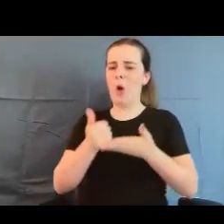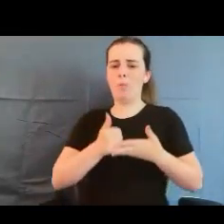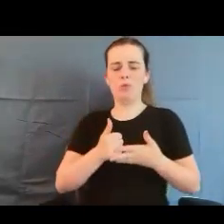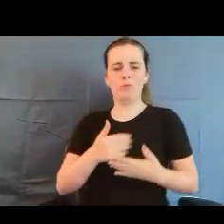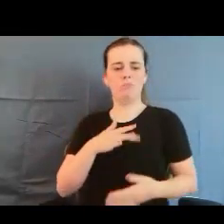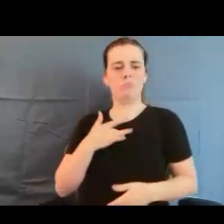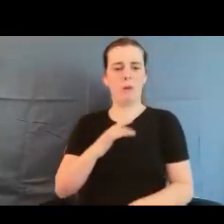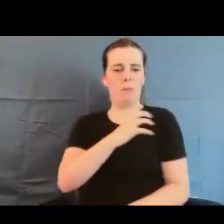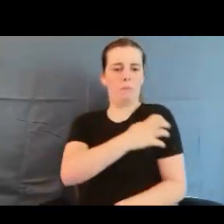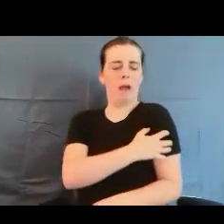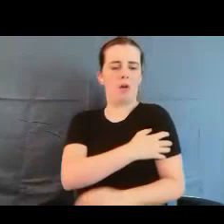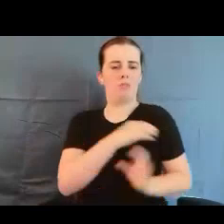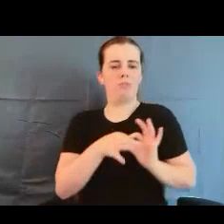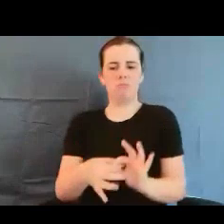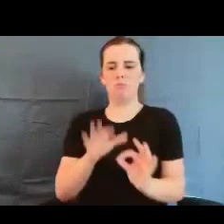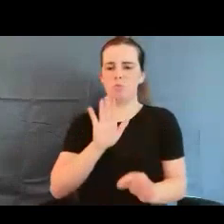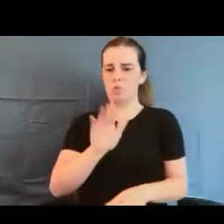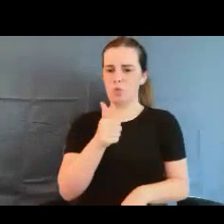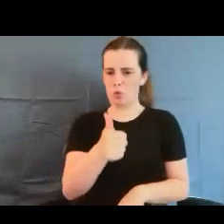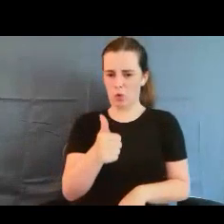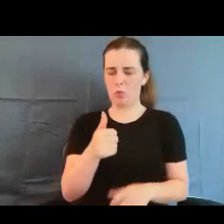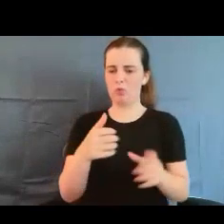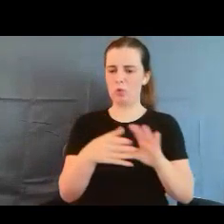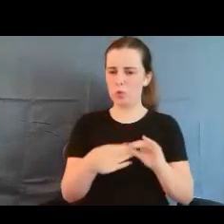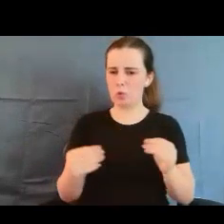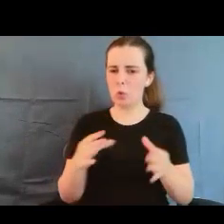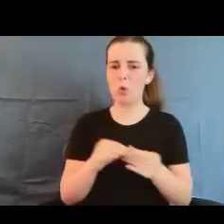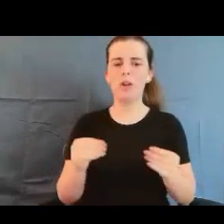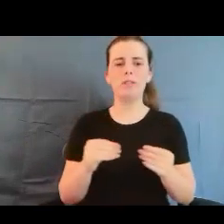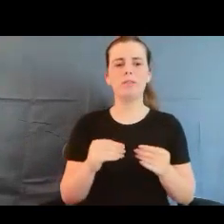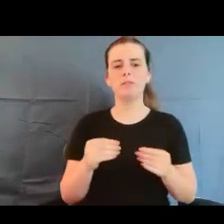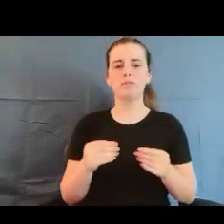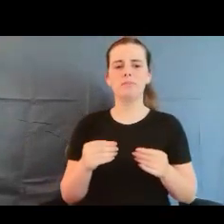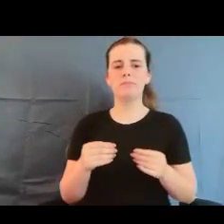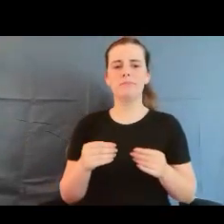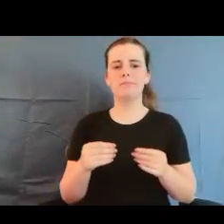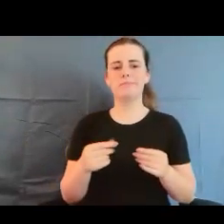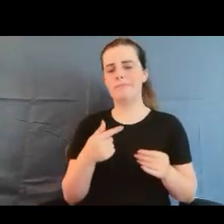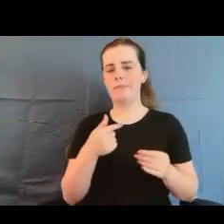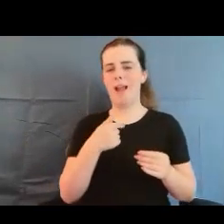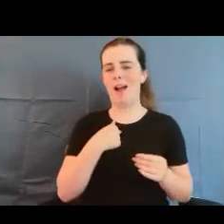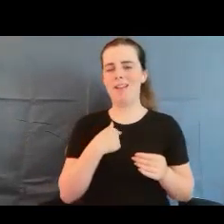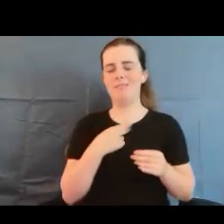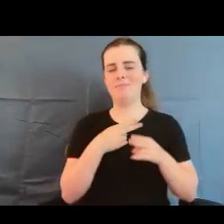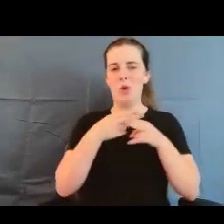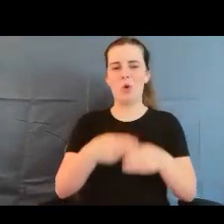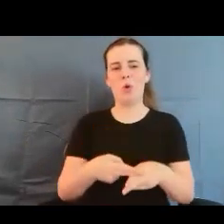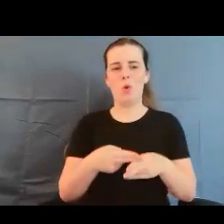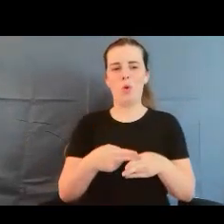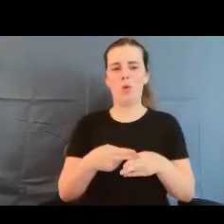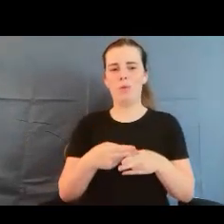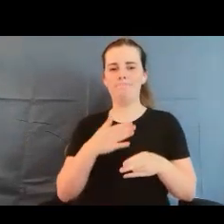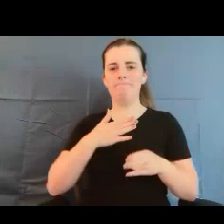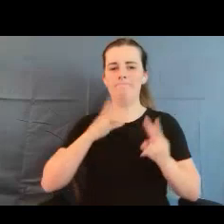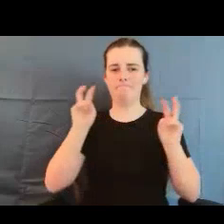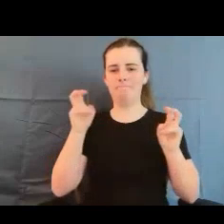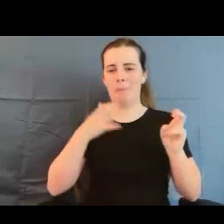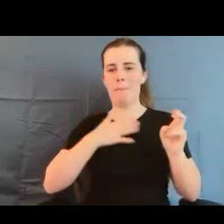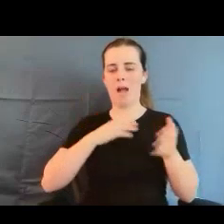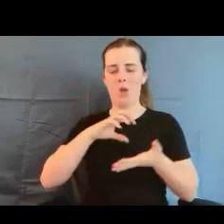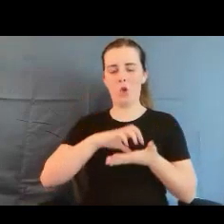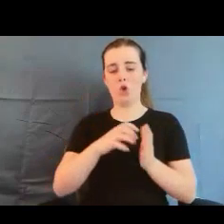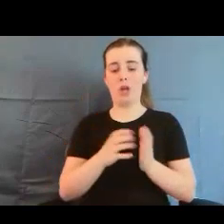that kind of leads directly into what we call resilience data points, or sometimes I call it my cookie jar. Is just listing out all the hard things I've done, whether